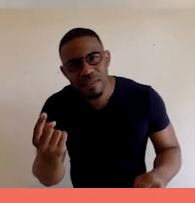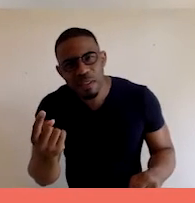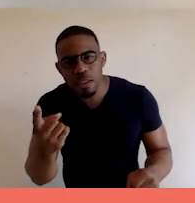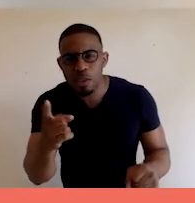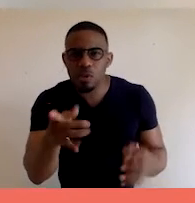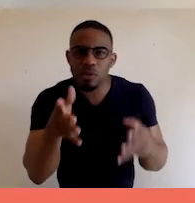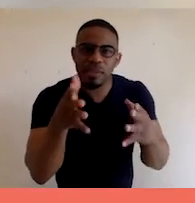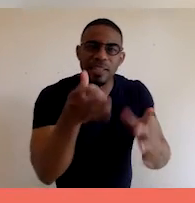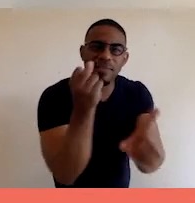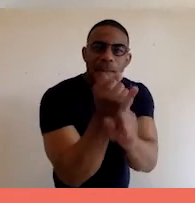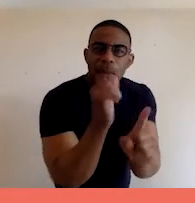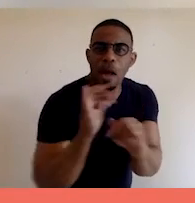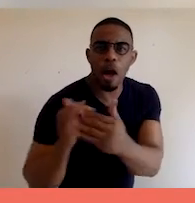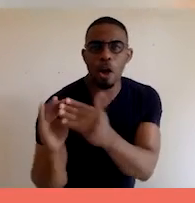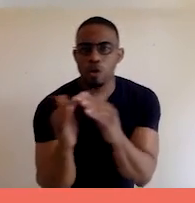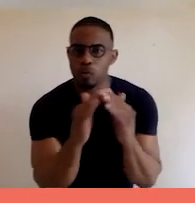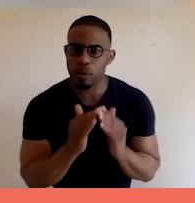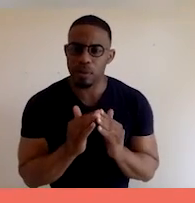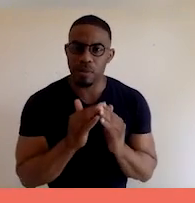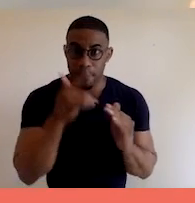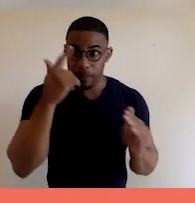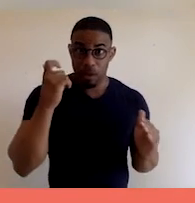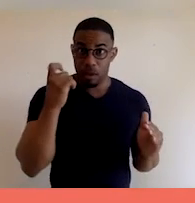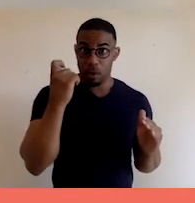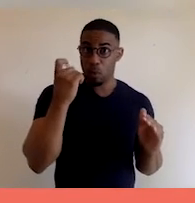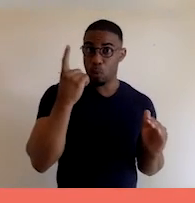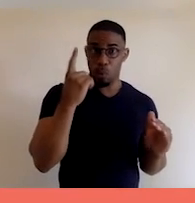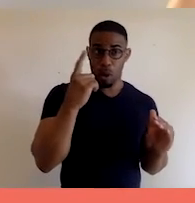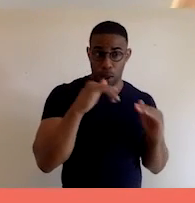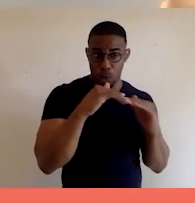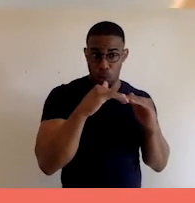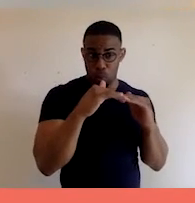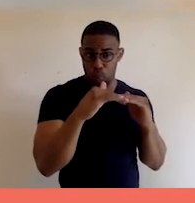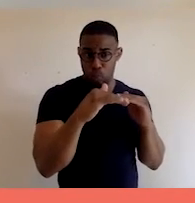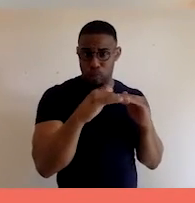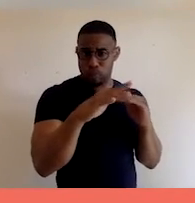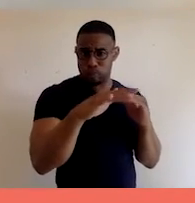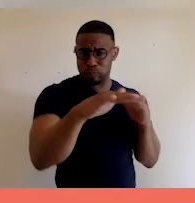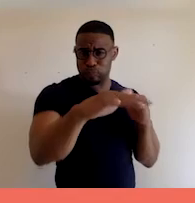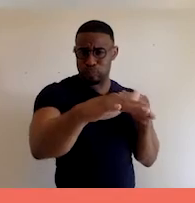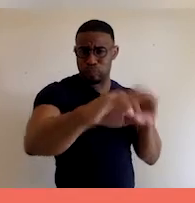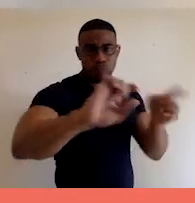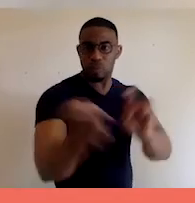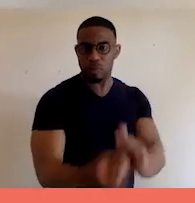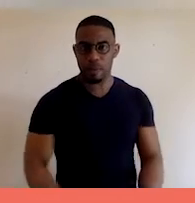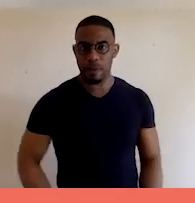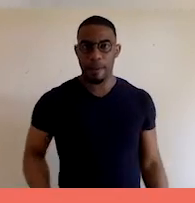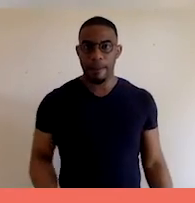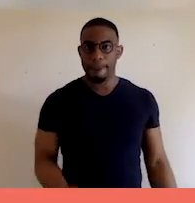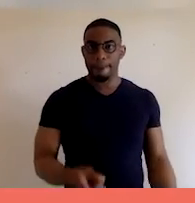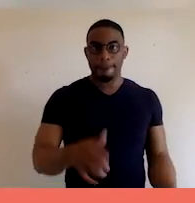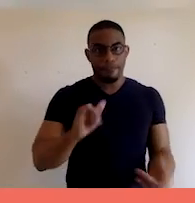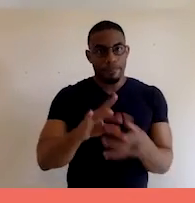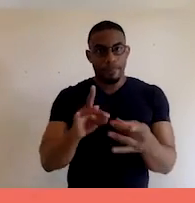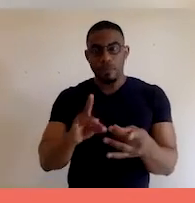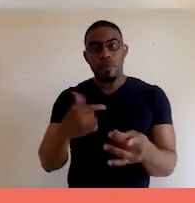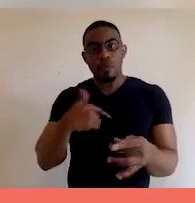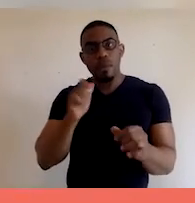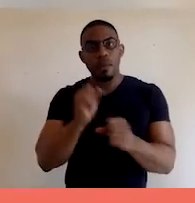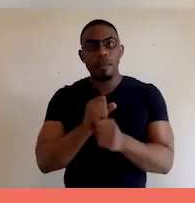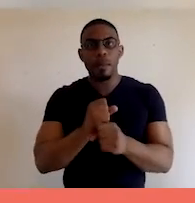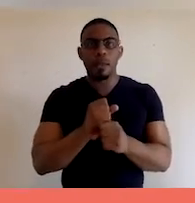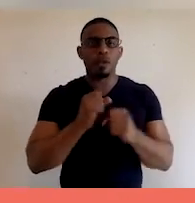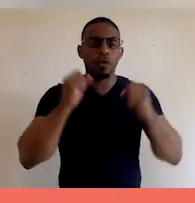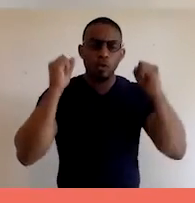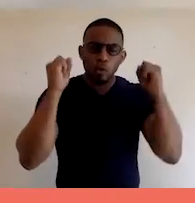to leave an impact in our communities, because one ripple can make a huge change. And that's what I say. We need to make